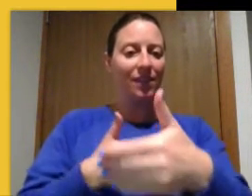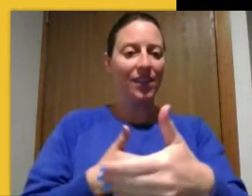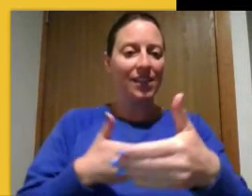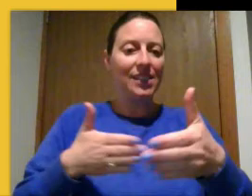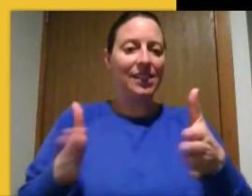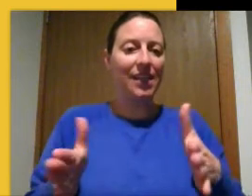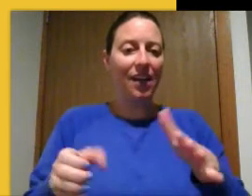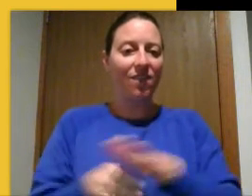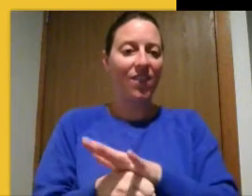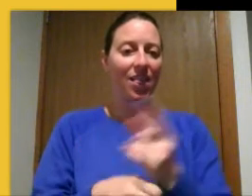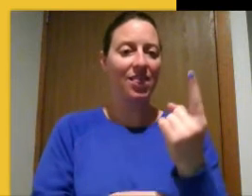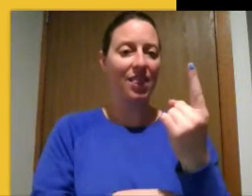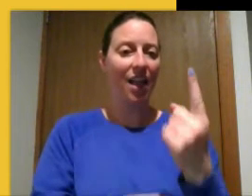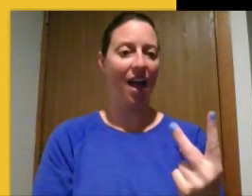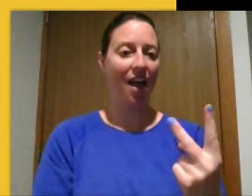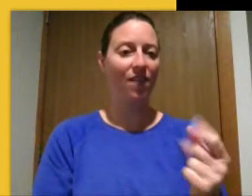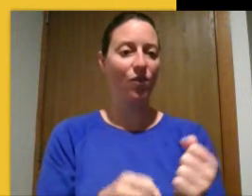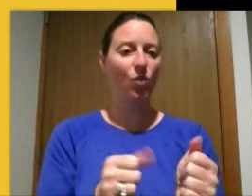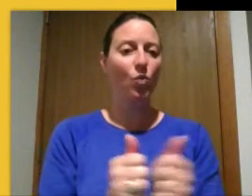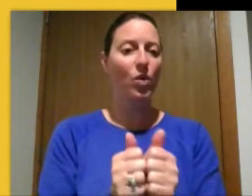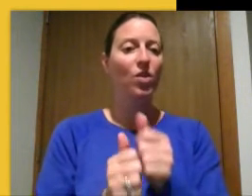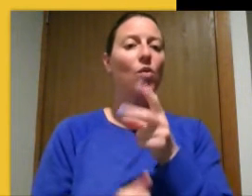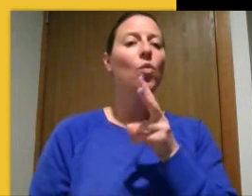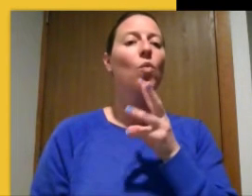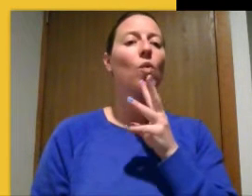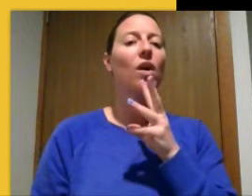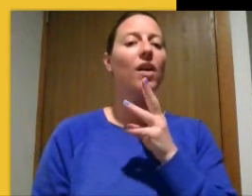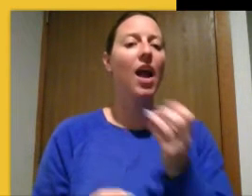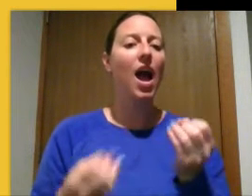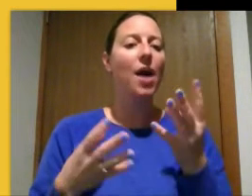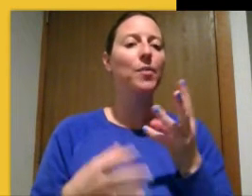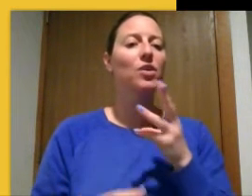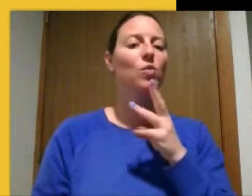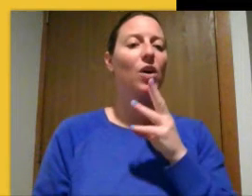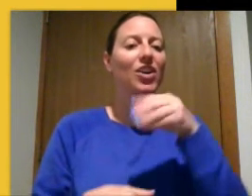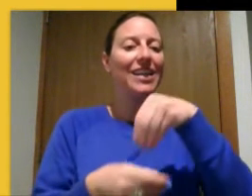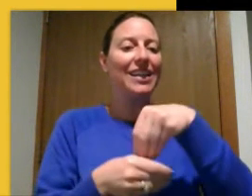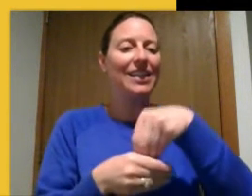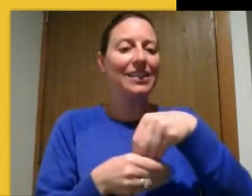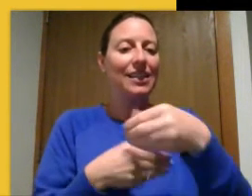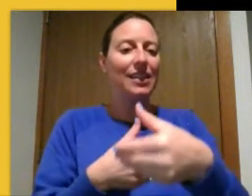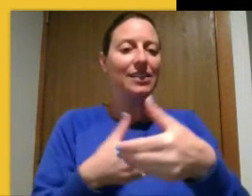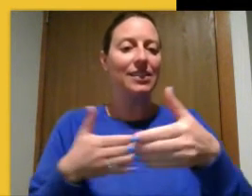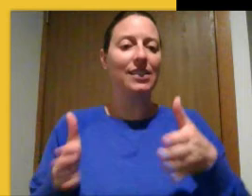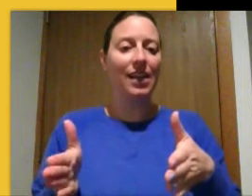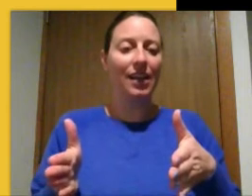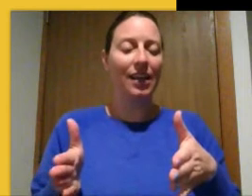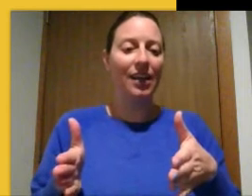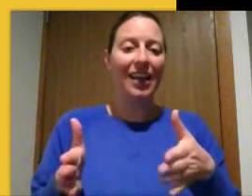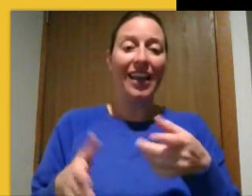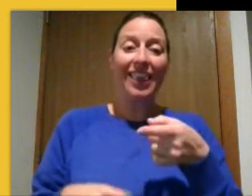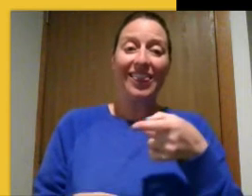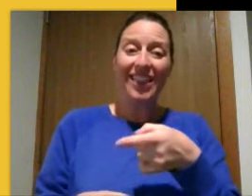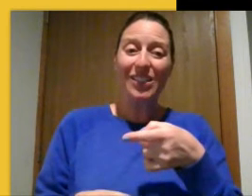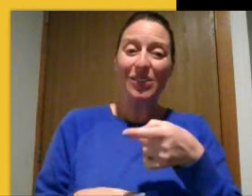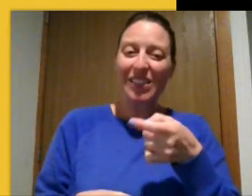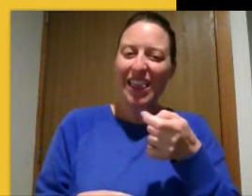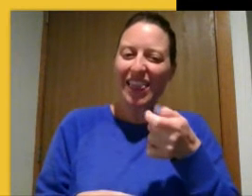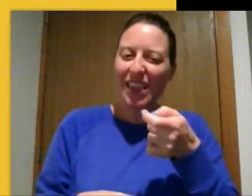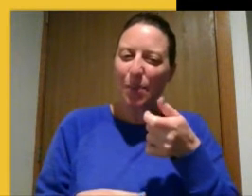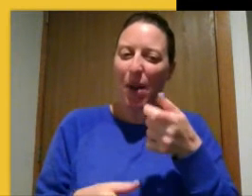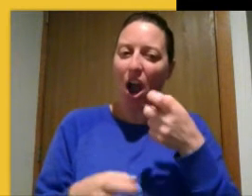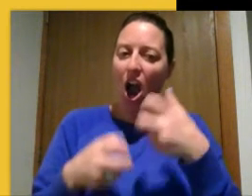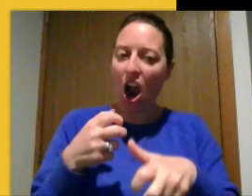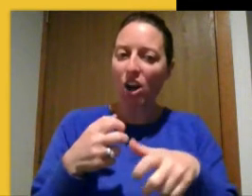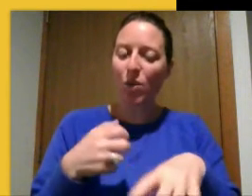filled halfway with water, how much water is in the tank? This one's a little tricky. You're going to have